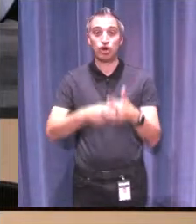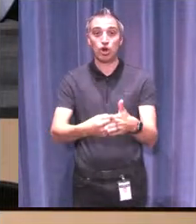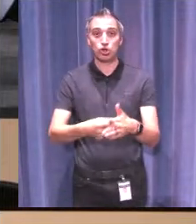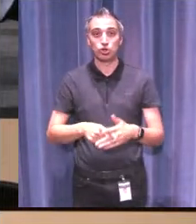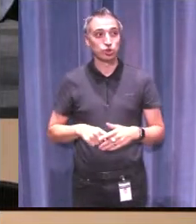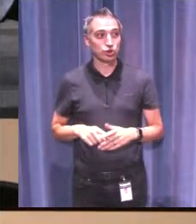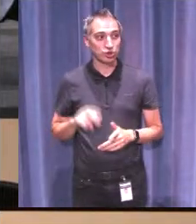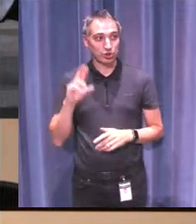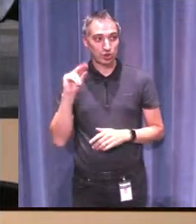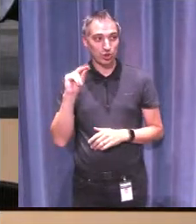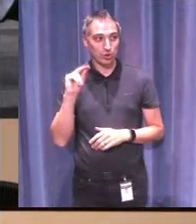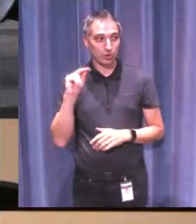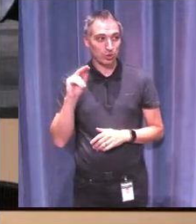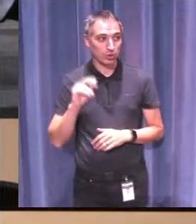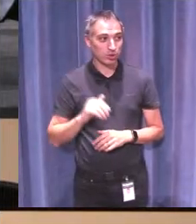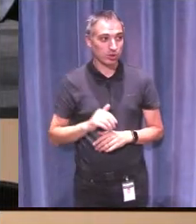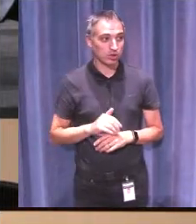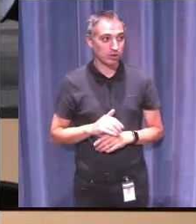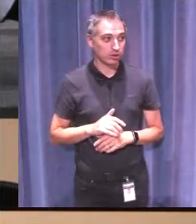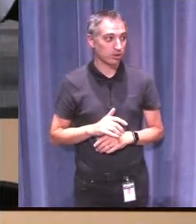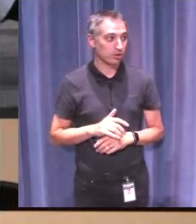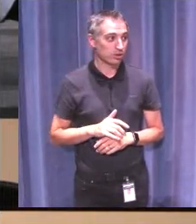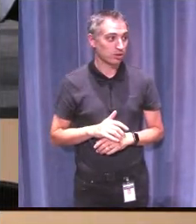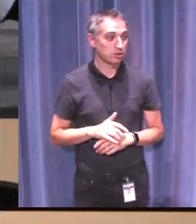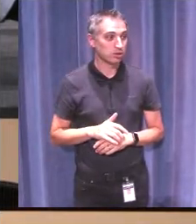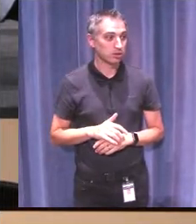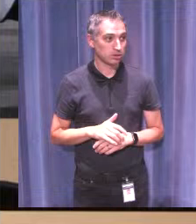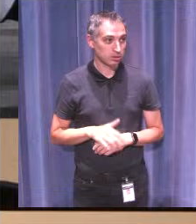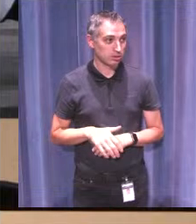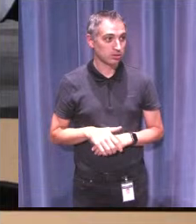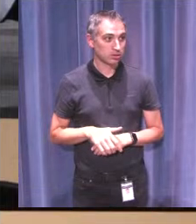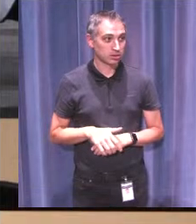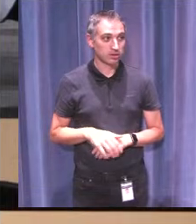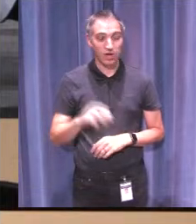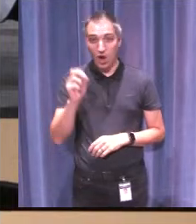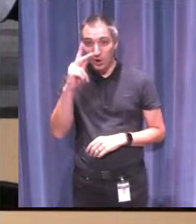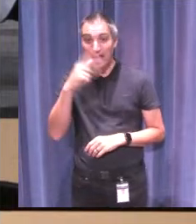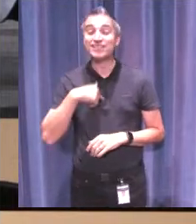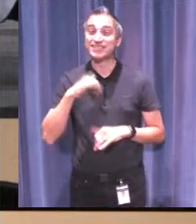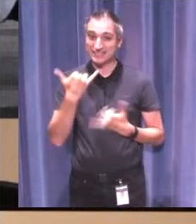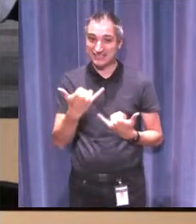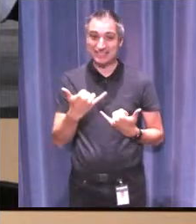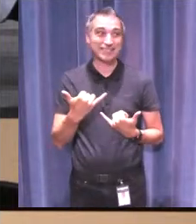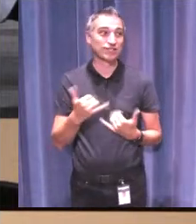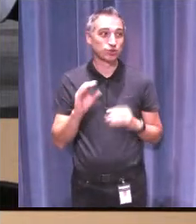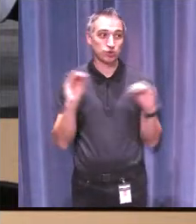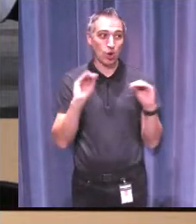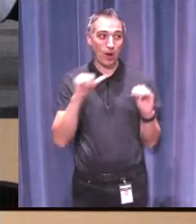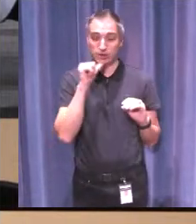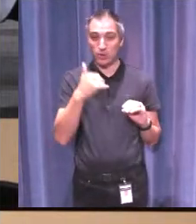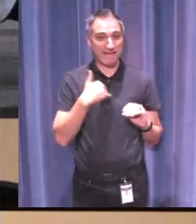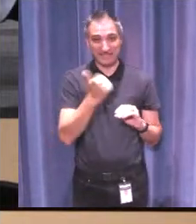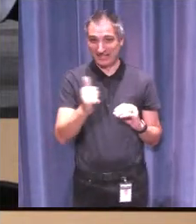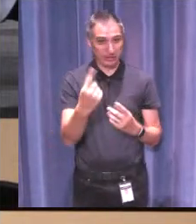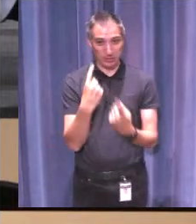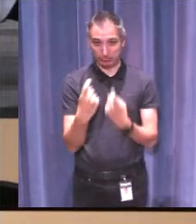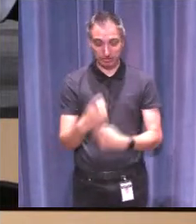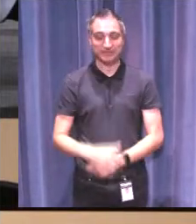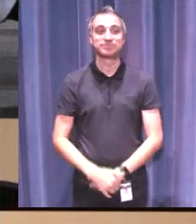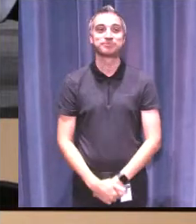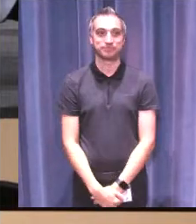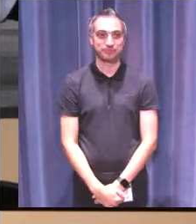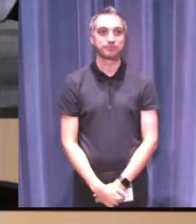No, I don't. The microphone will usually It's to have be a on. green on it. Perfect. Okay, no, I Okay. don't have any questions.